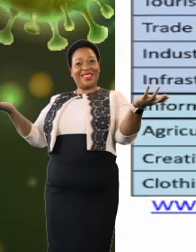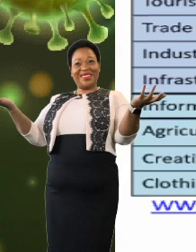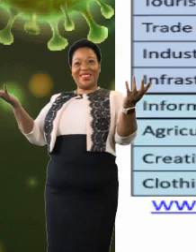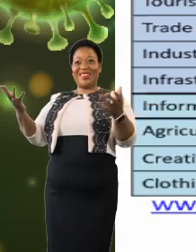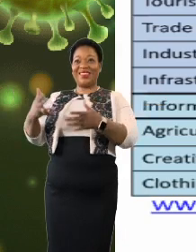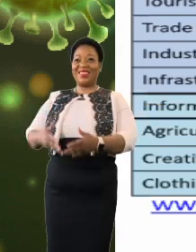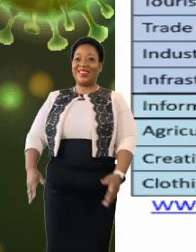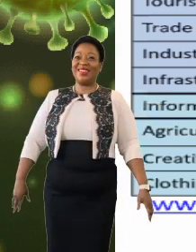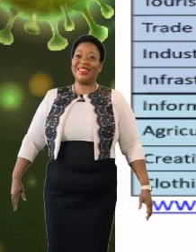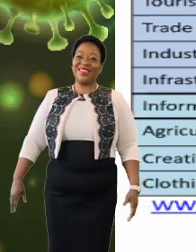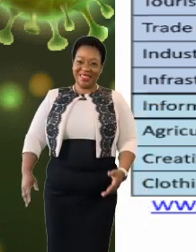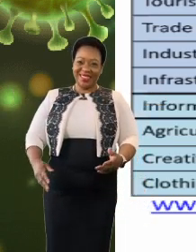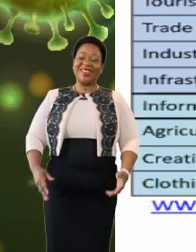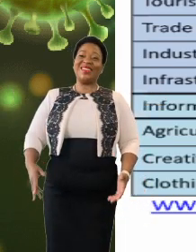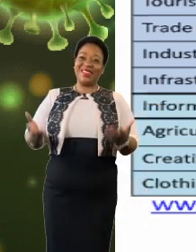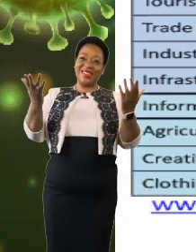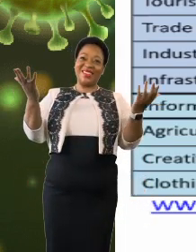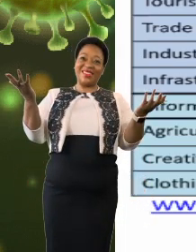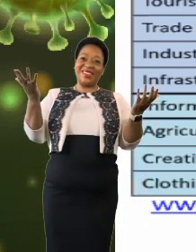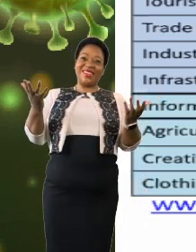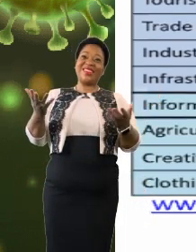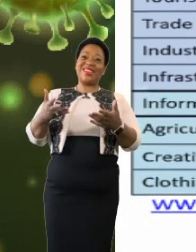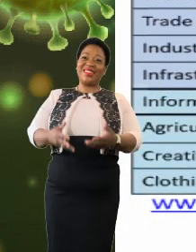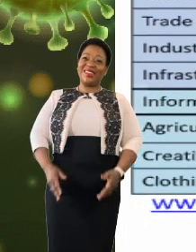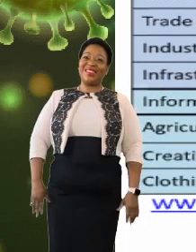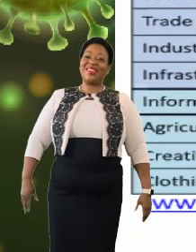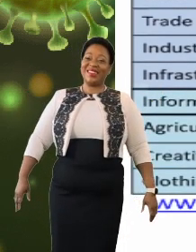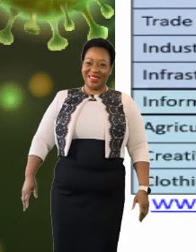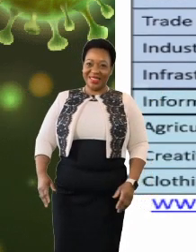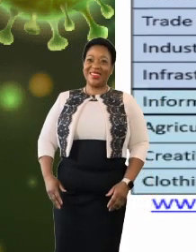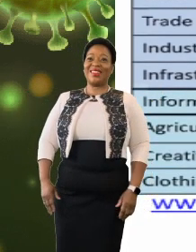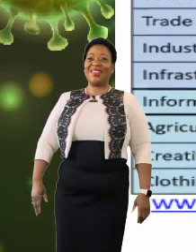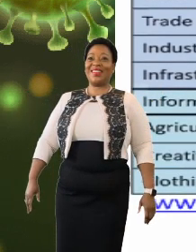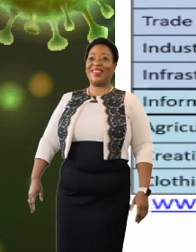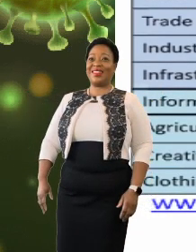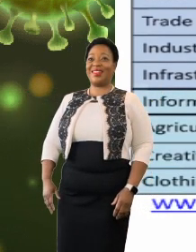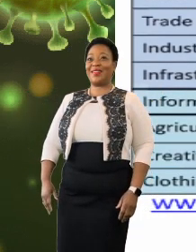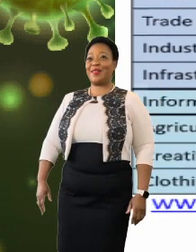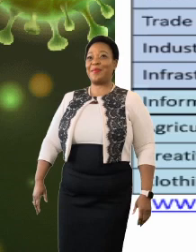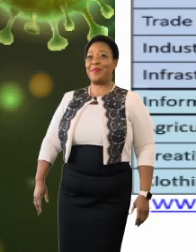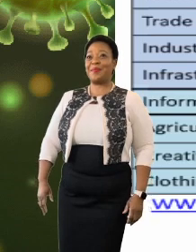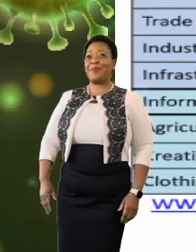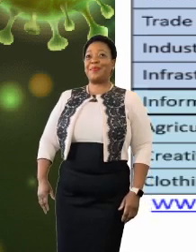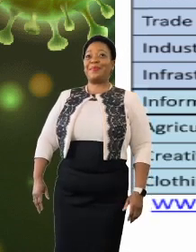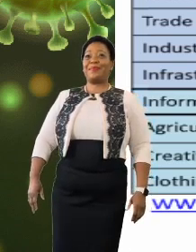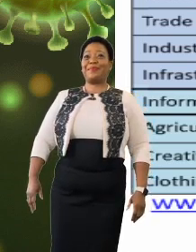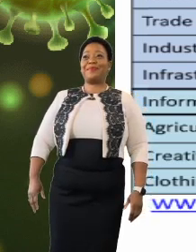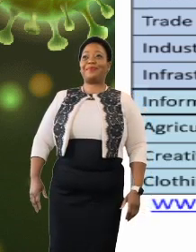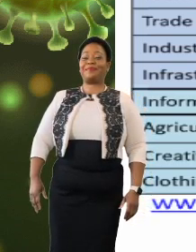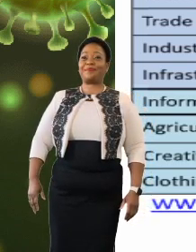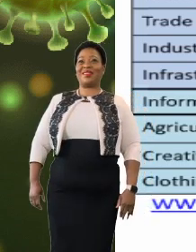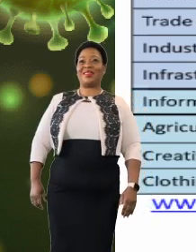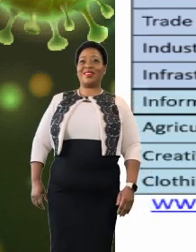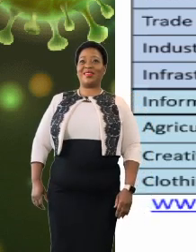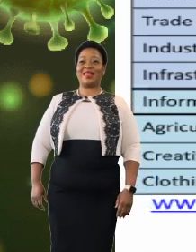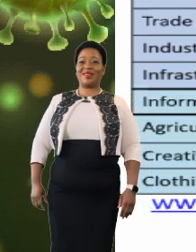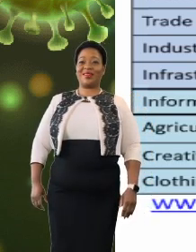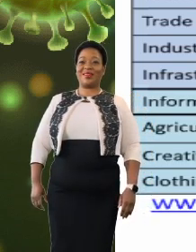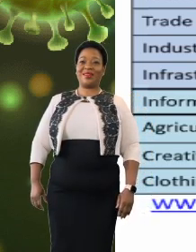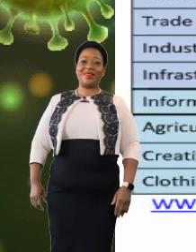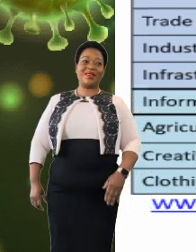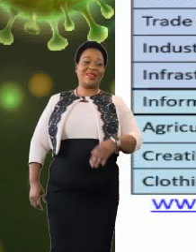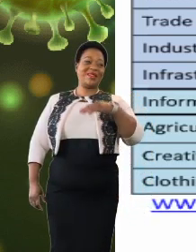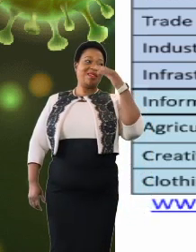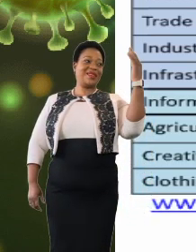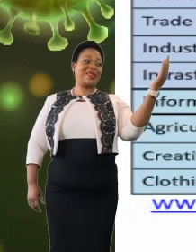the website address for TIKZN, the one-stop shop number, which is operational 24 hours,